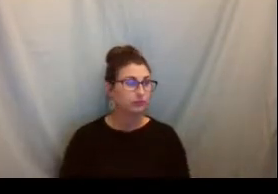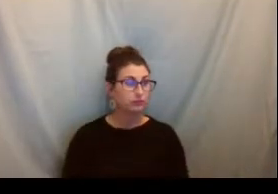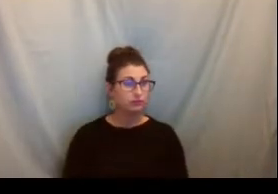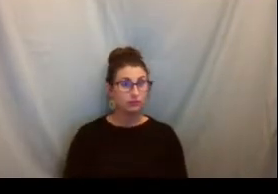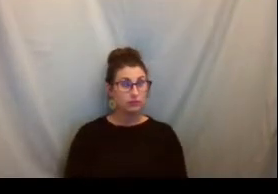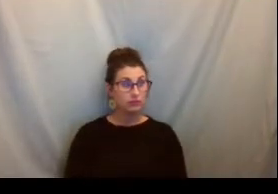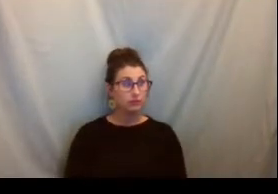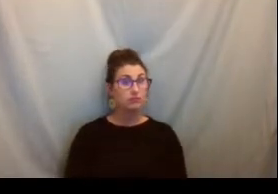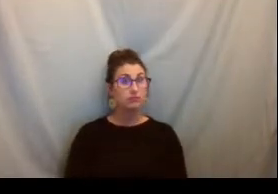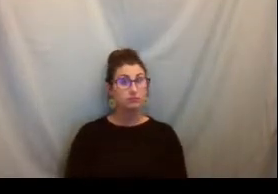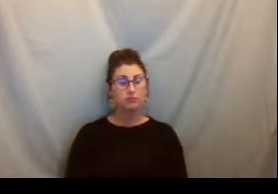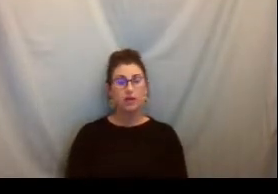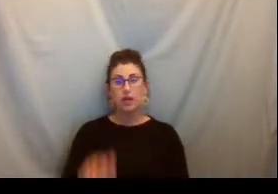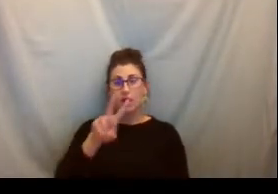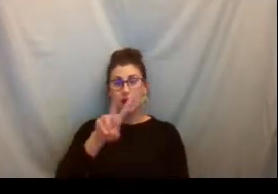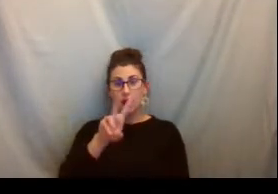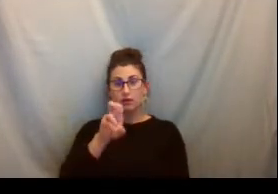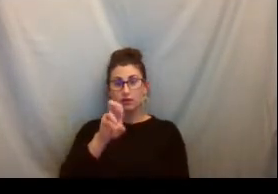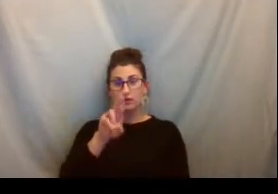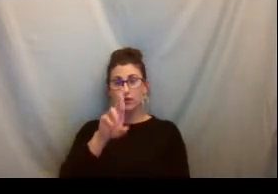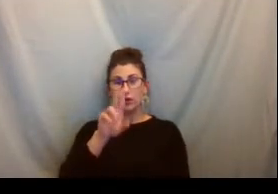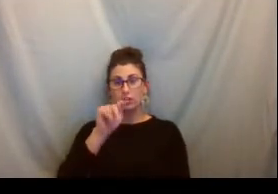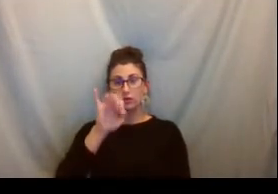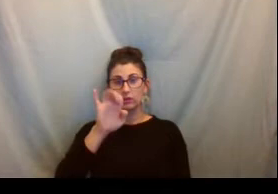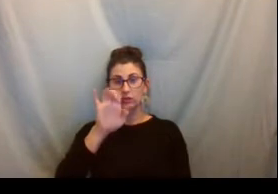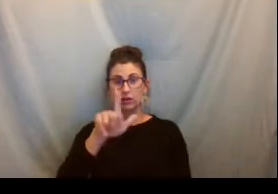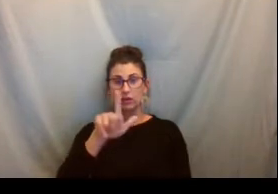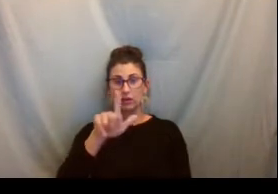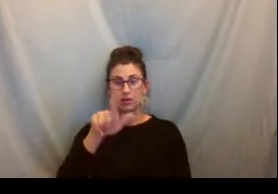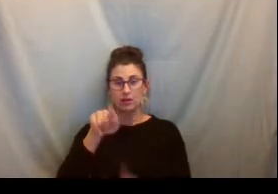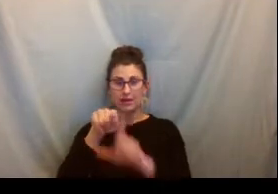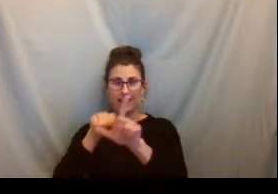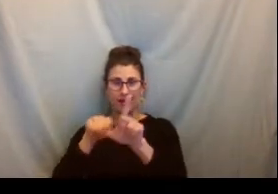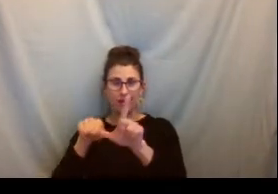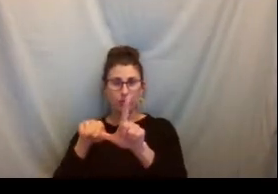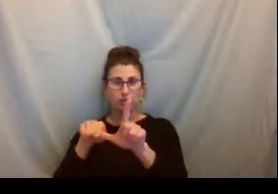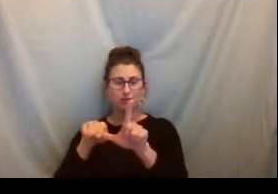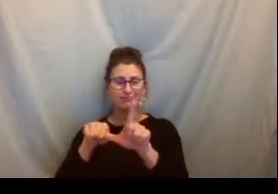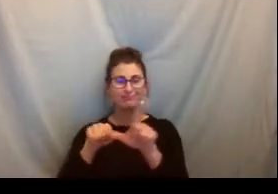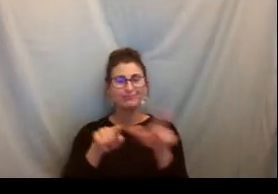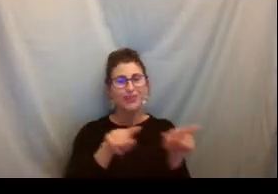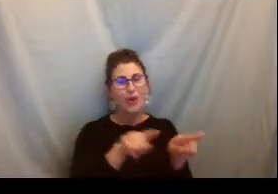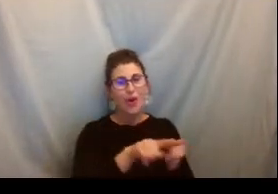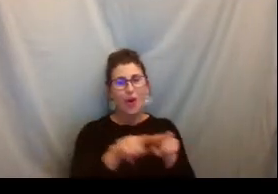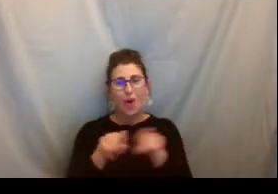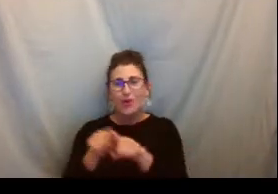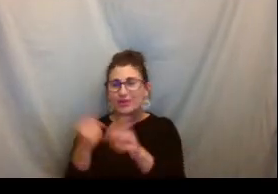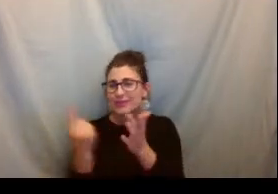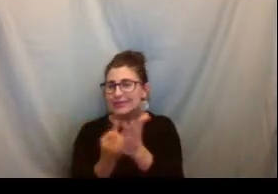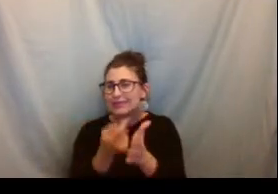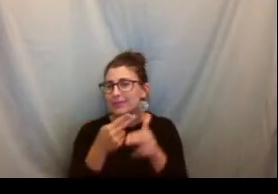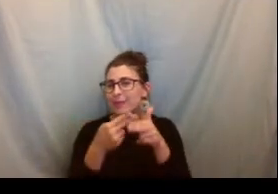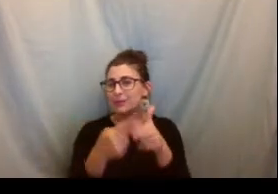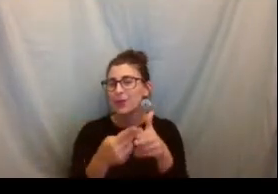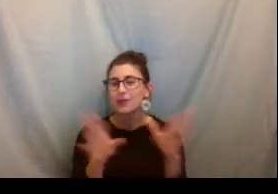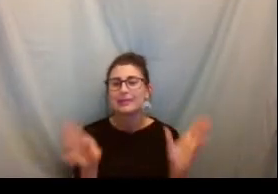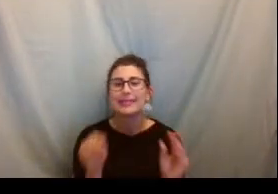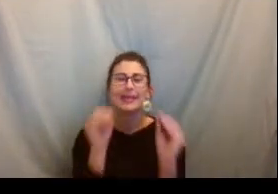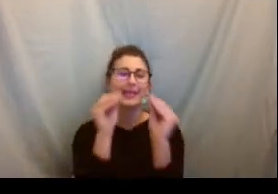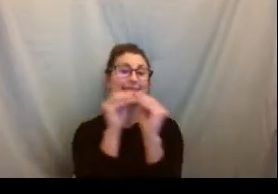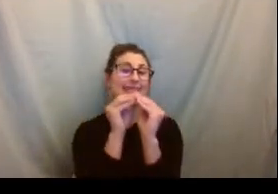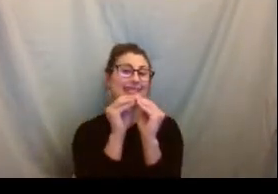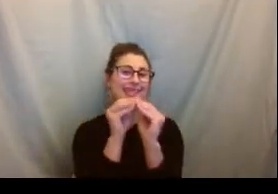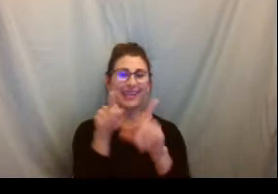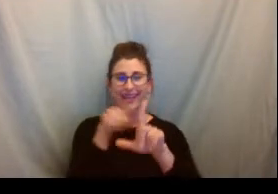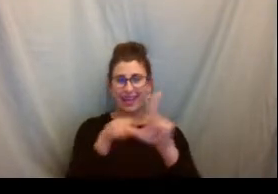Now vertical angles. They're also known as kissing angles because they look like they're kissing.